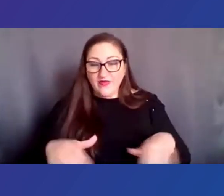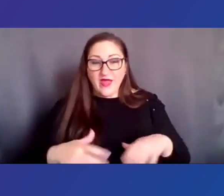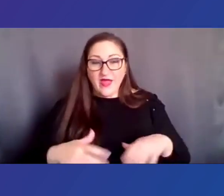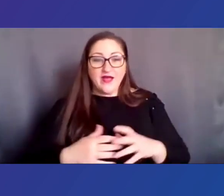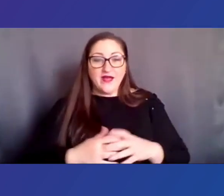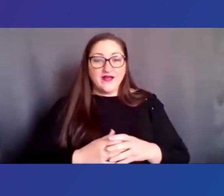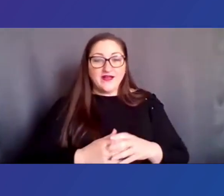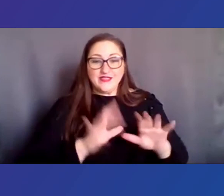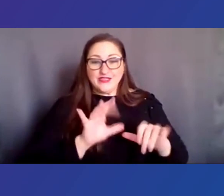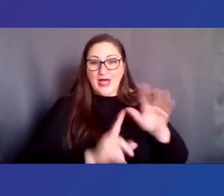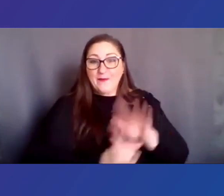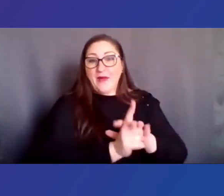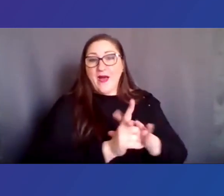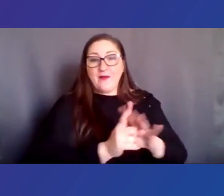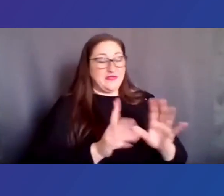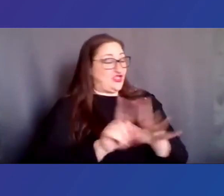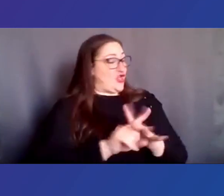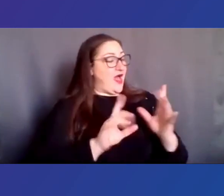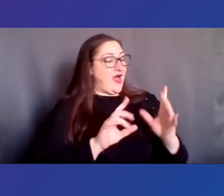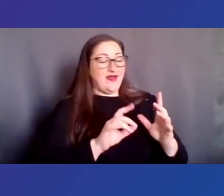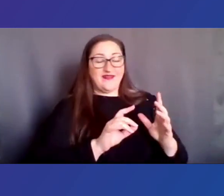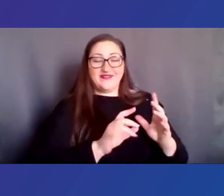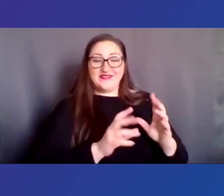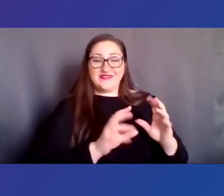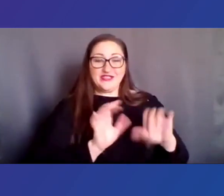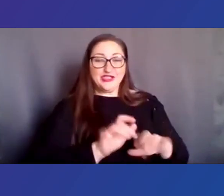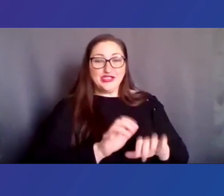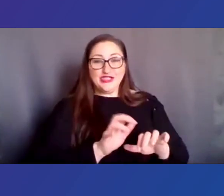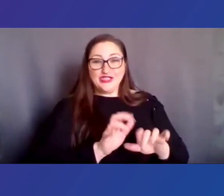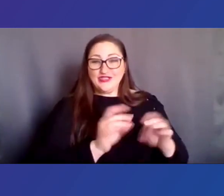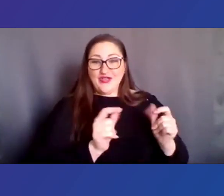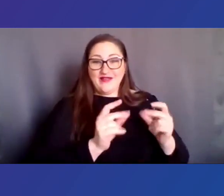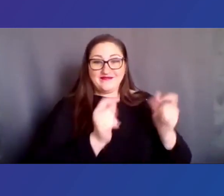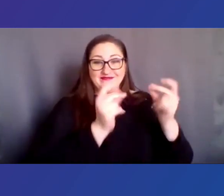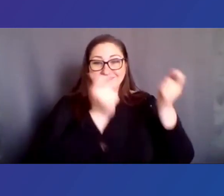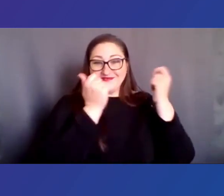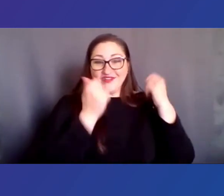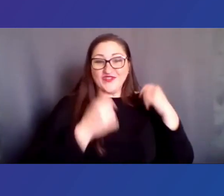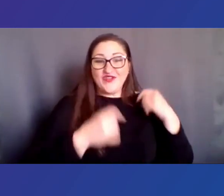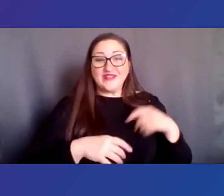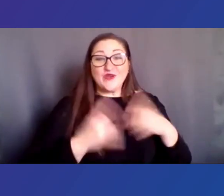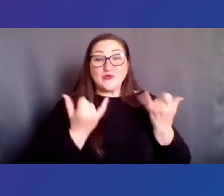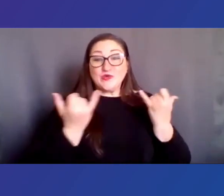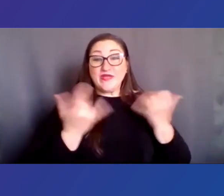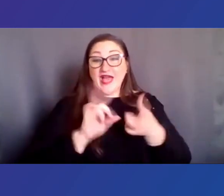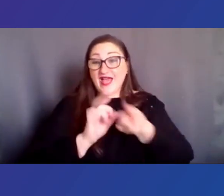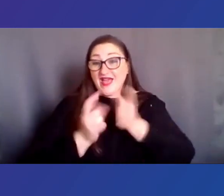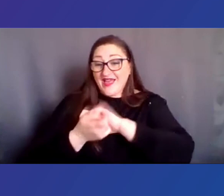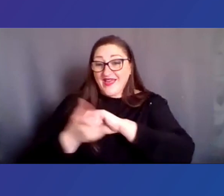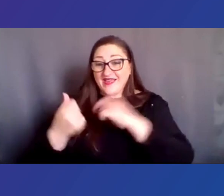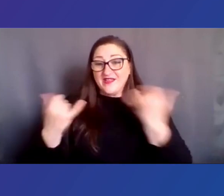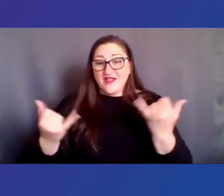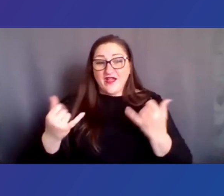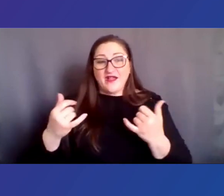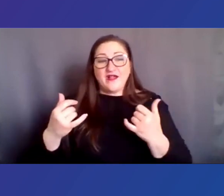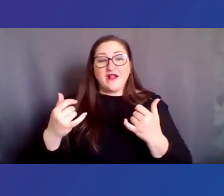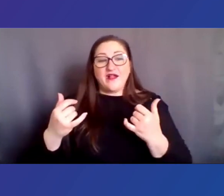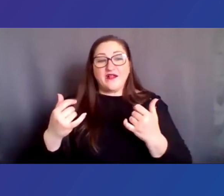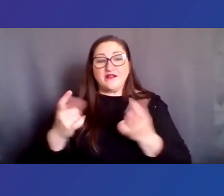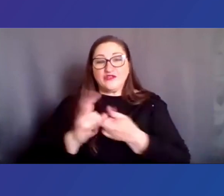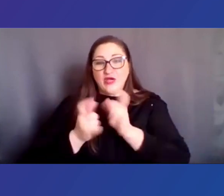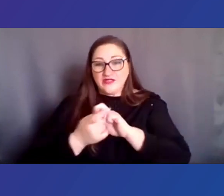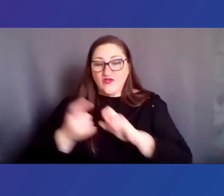popping. You can message other folks. Don't forget that today's transformation thematic guide was curated